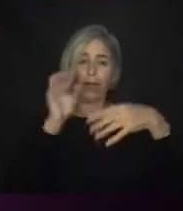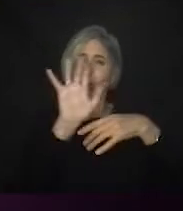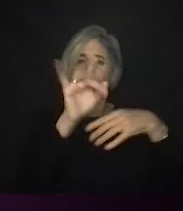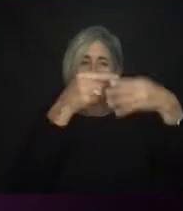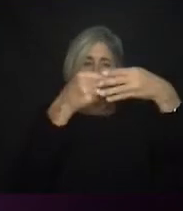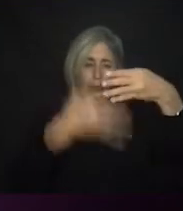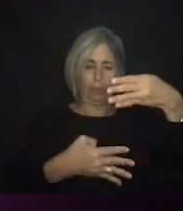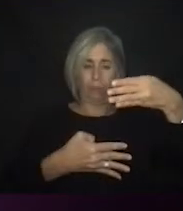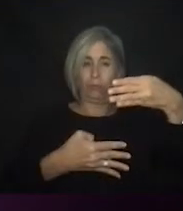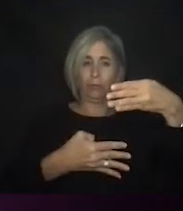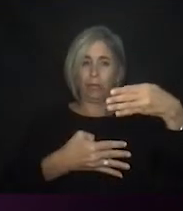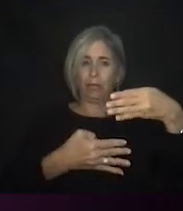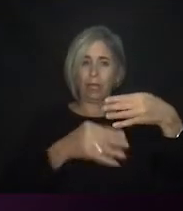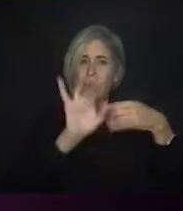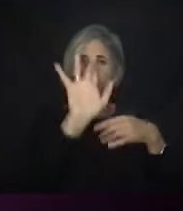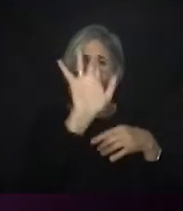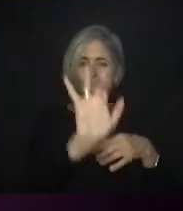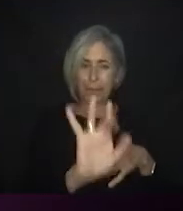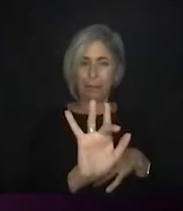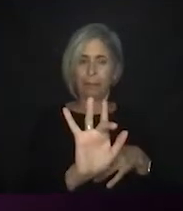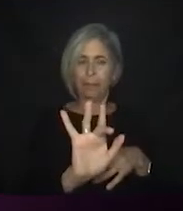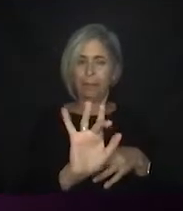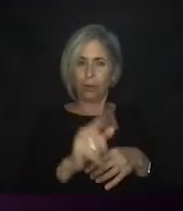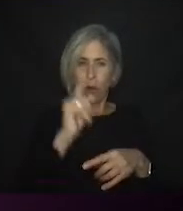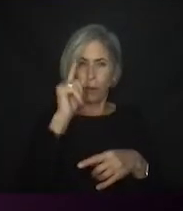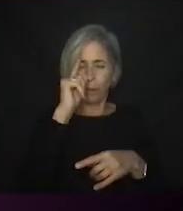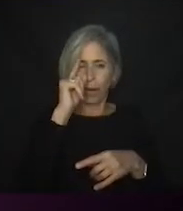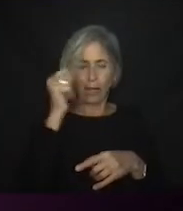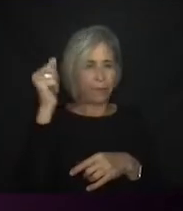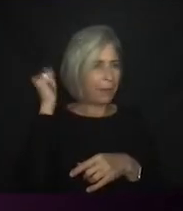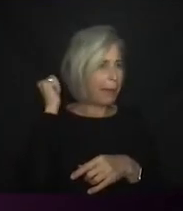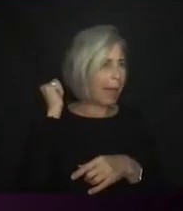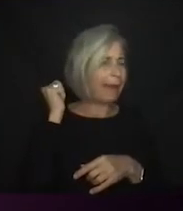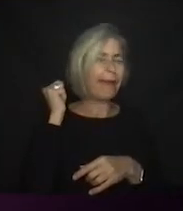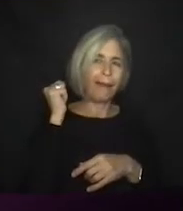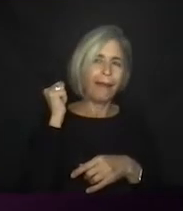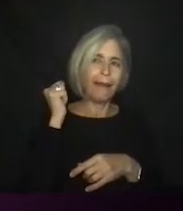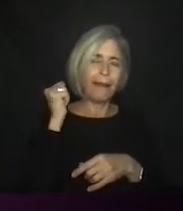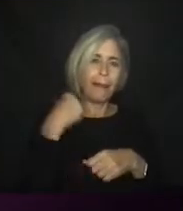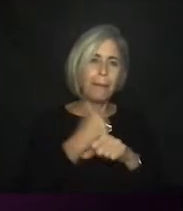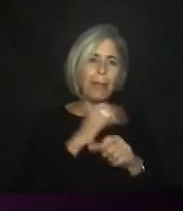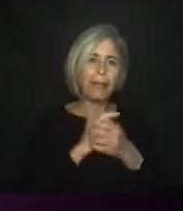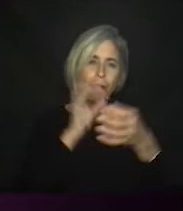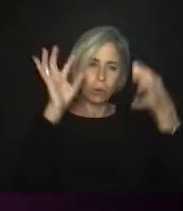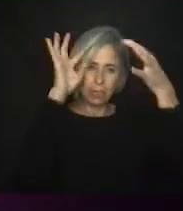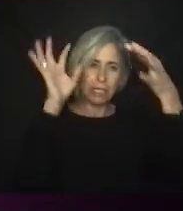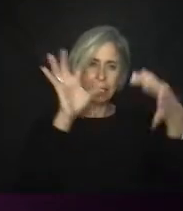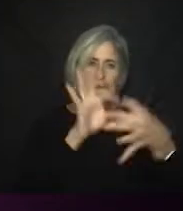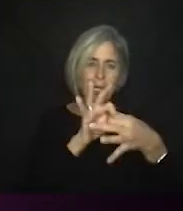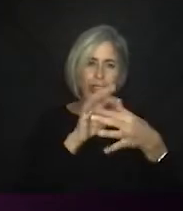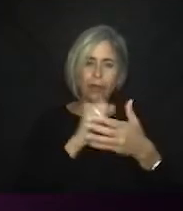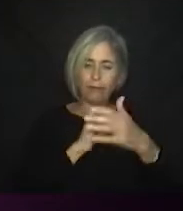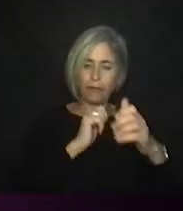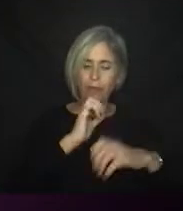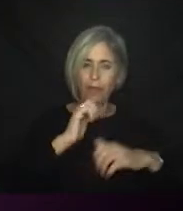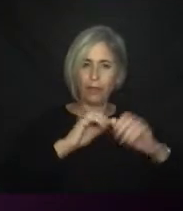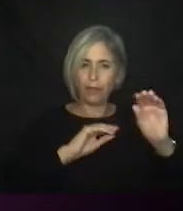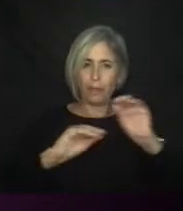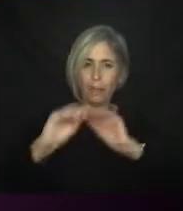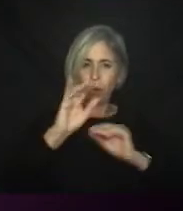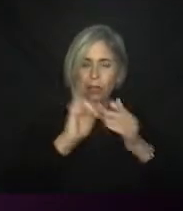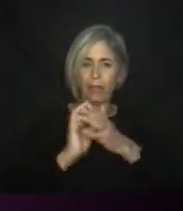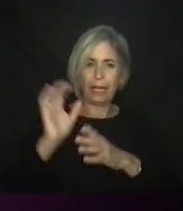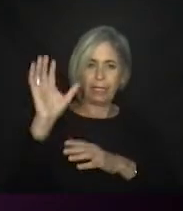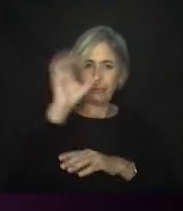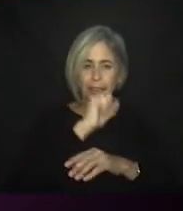menu and the options just pop onto the screen, your brain in the background makes those connections of the motion that's